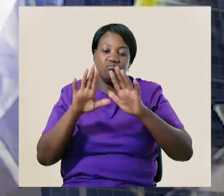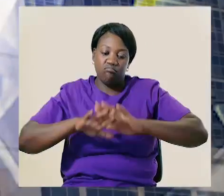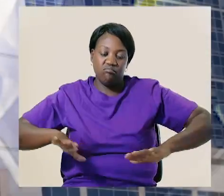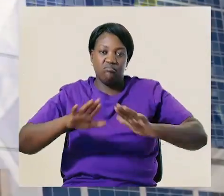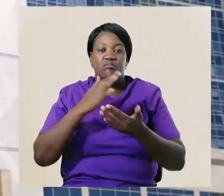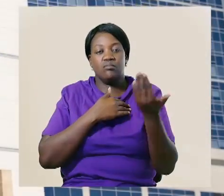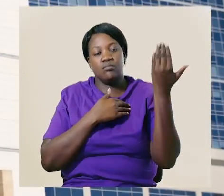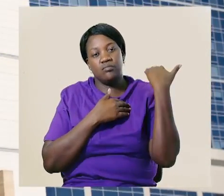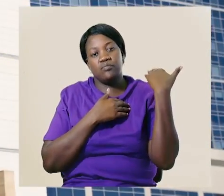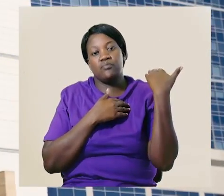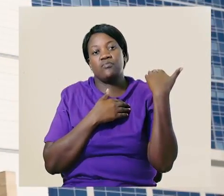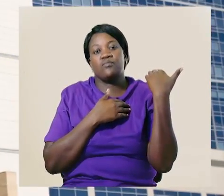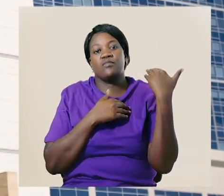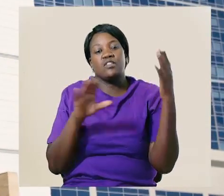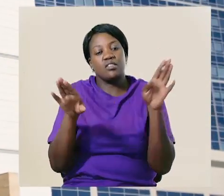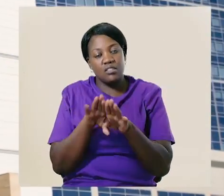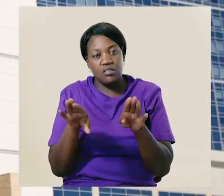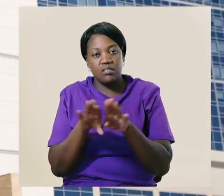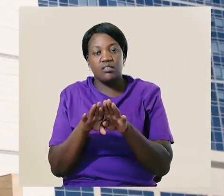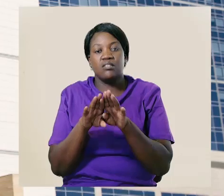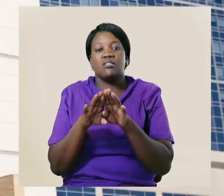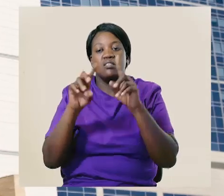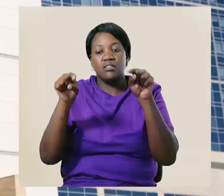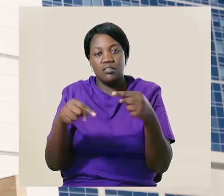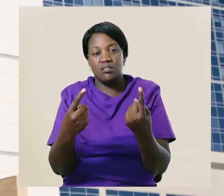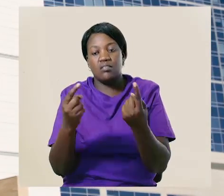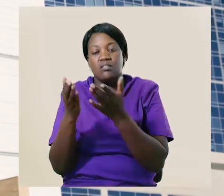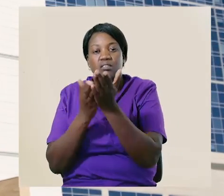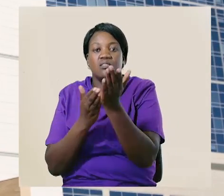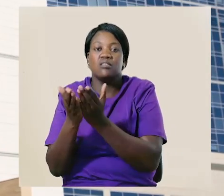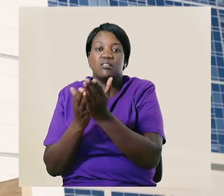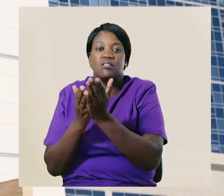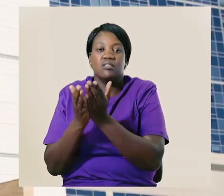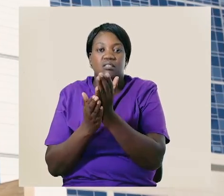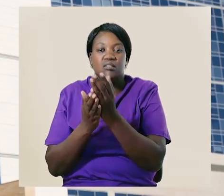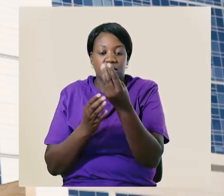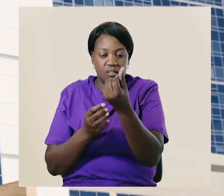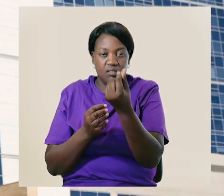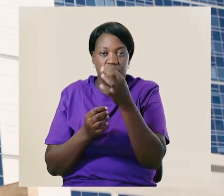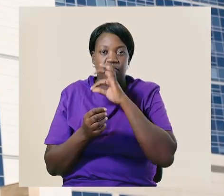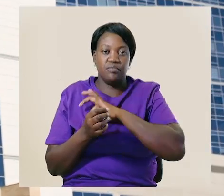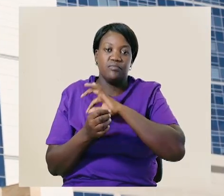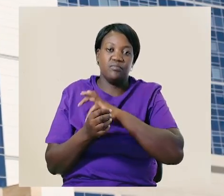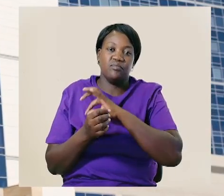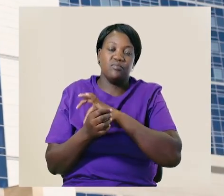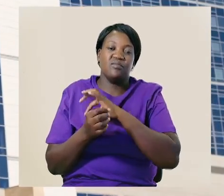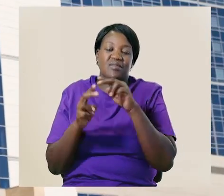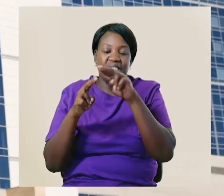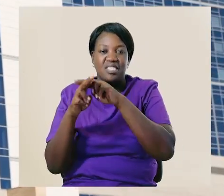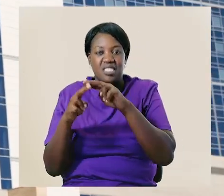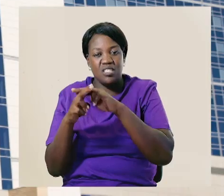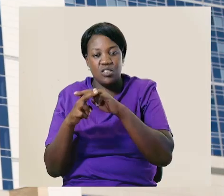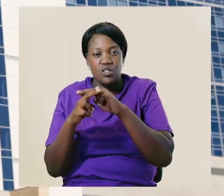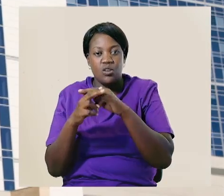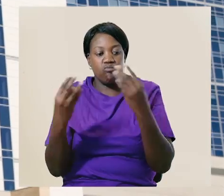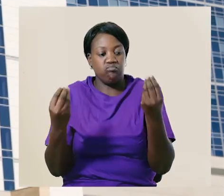societies. They produce goods or provide services in order to earn money. They can then use or